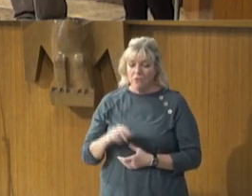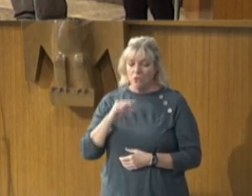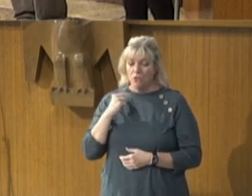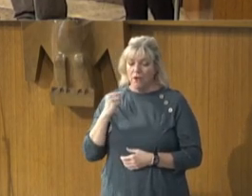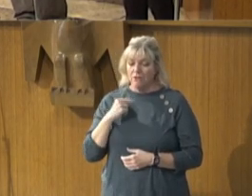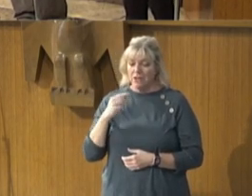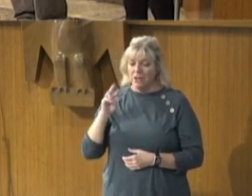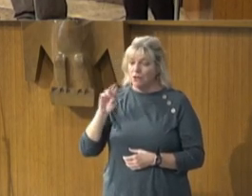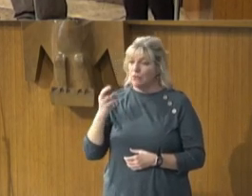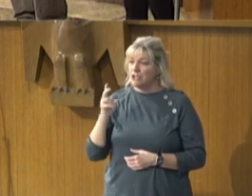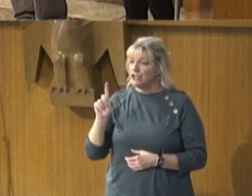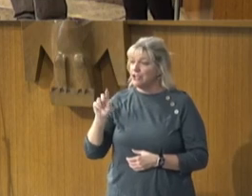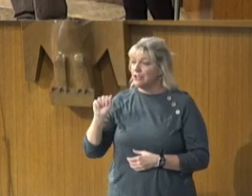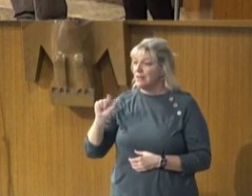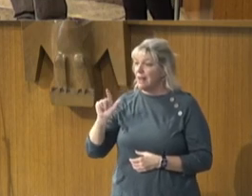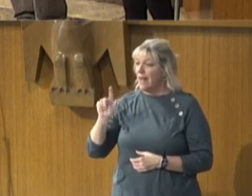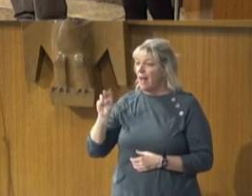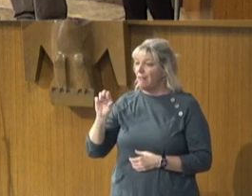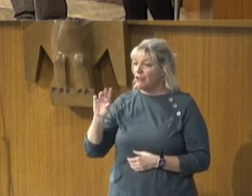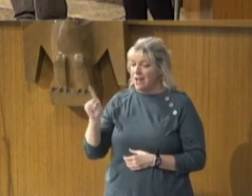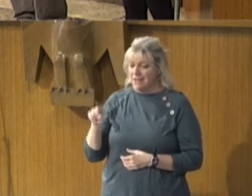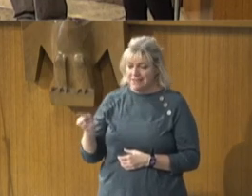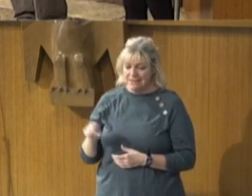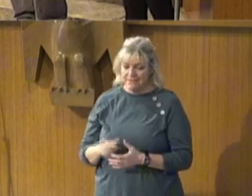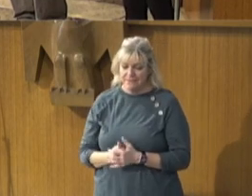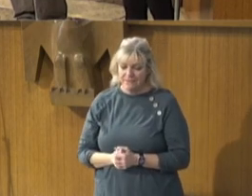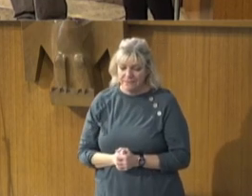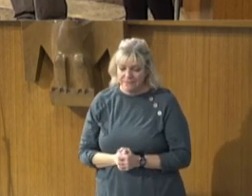Reverend Richard Alvarez.